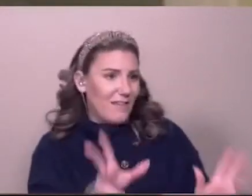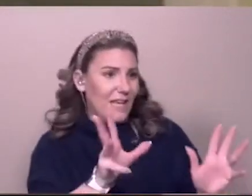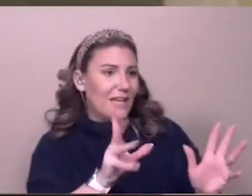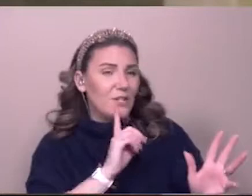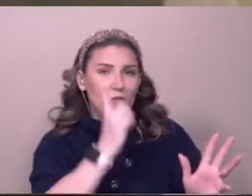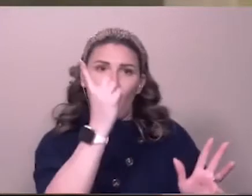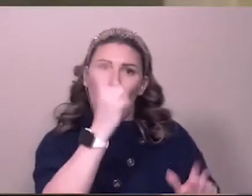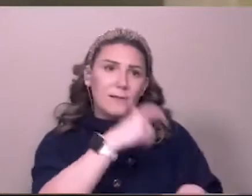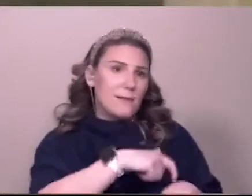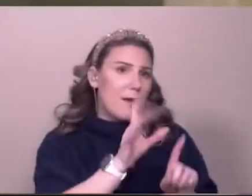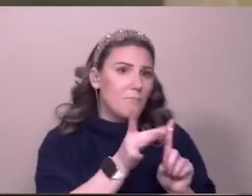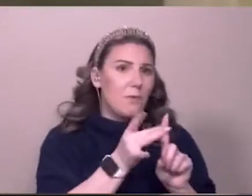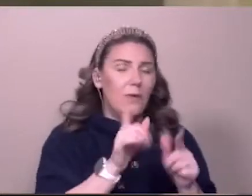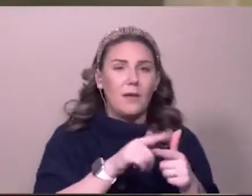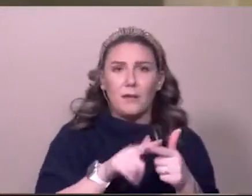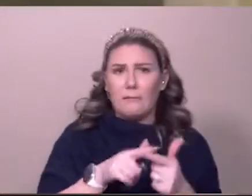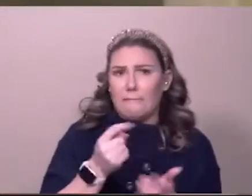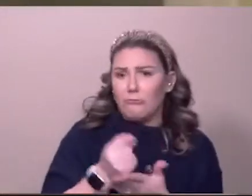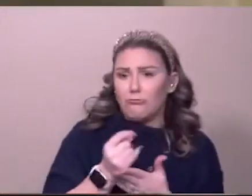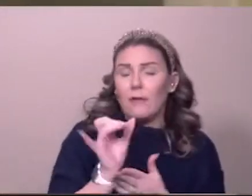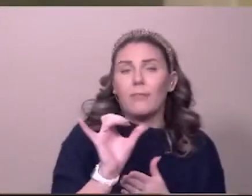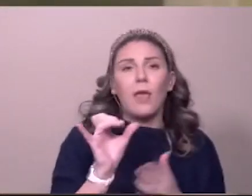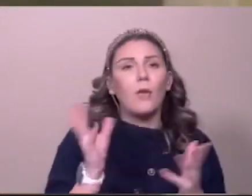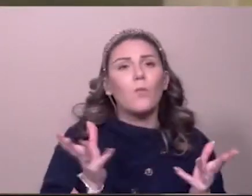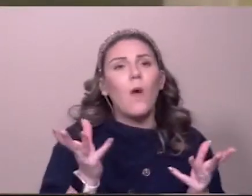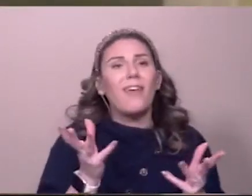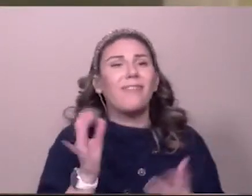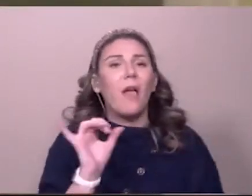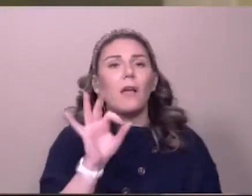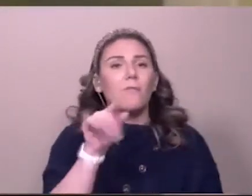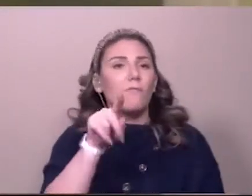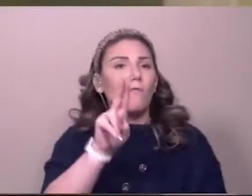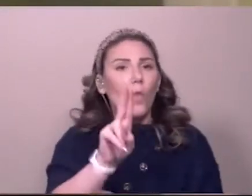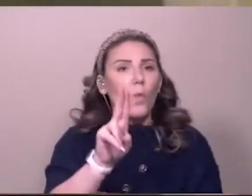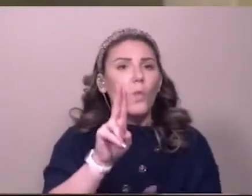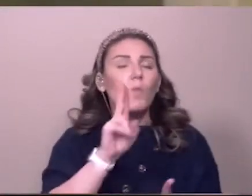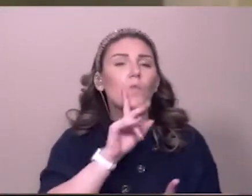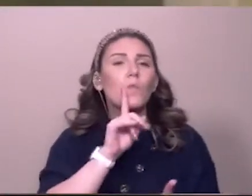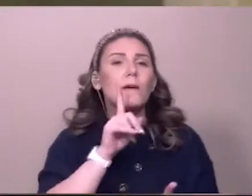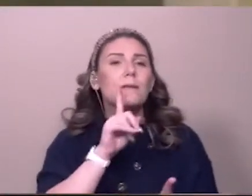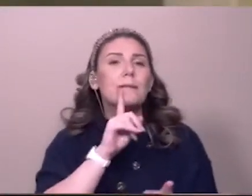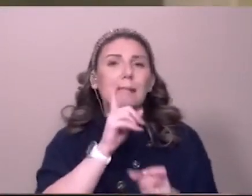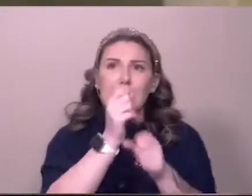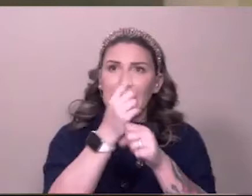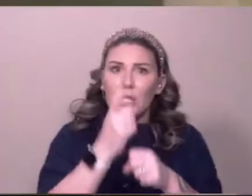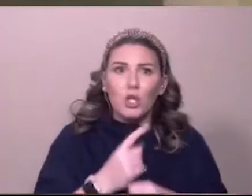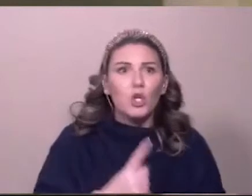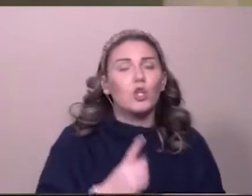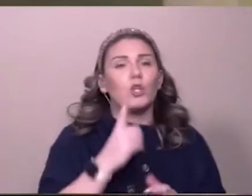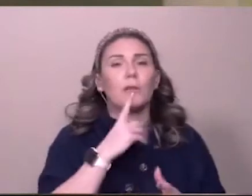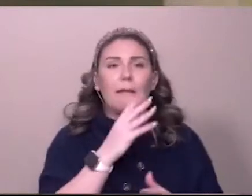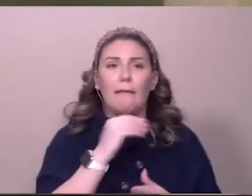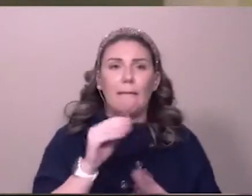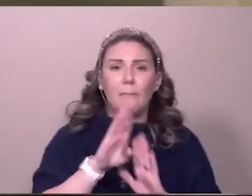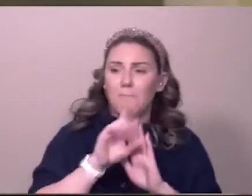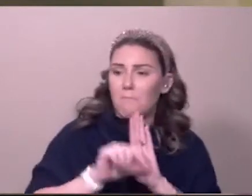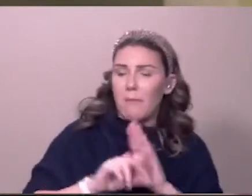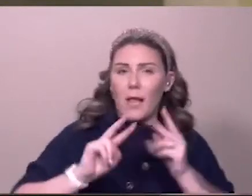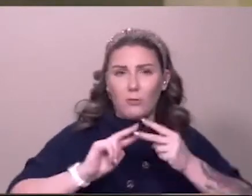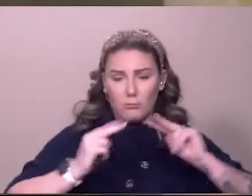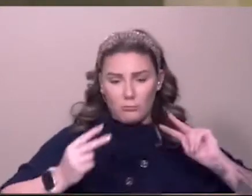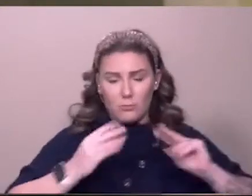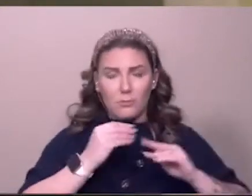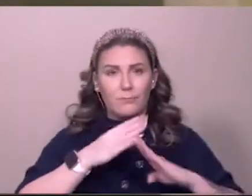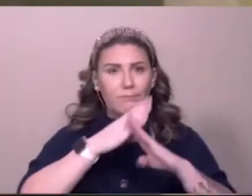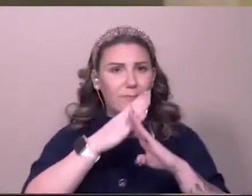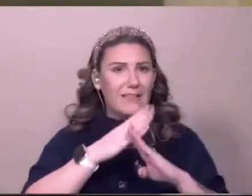We've got to treat this eventually like a flu bug that has a seasonal aspect, that has a background immunity aspect, that